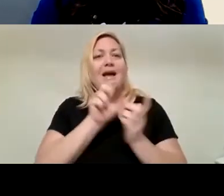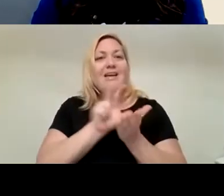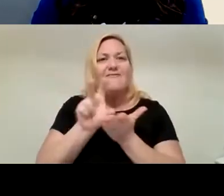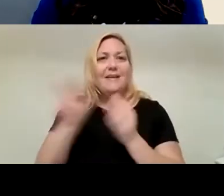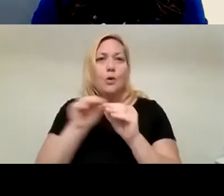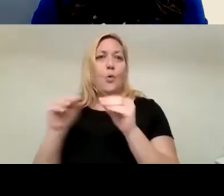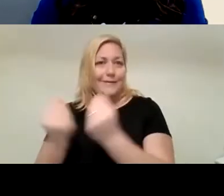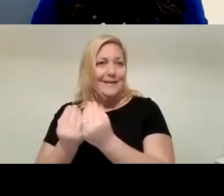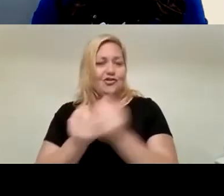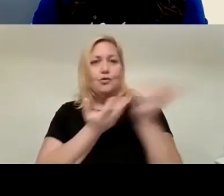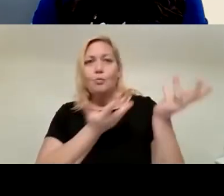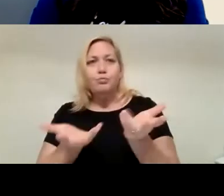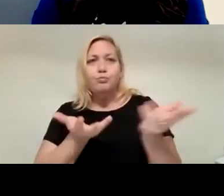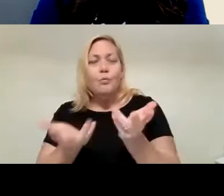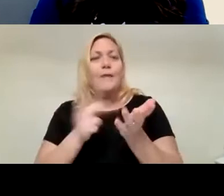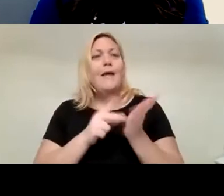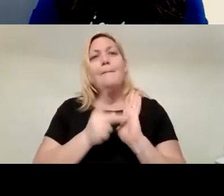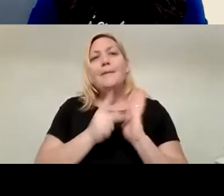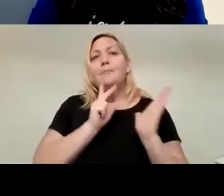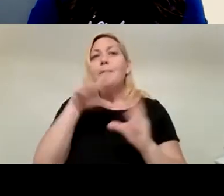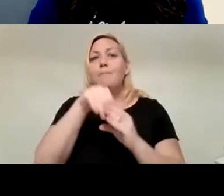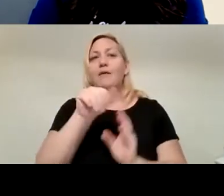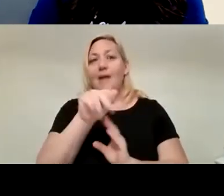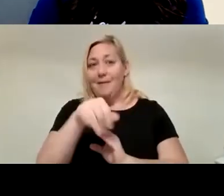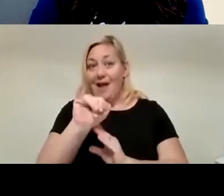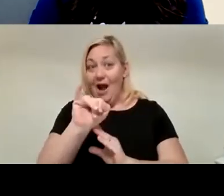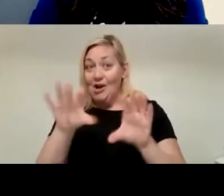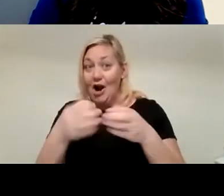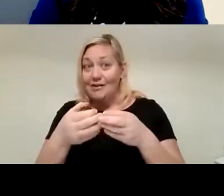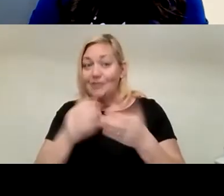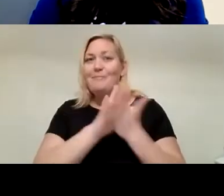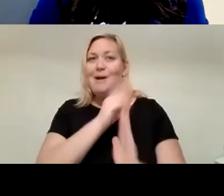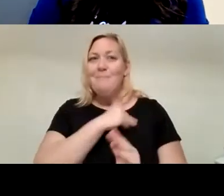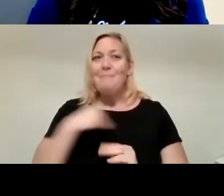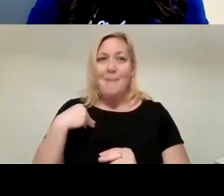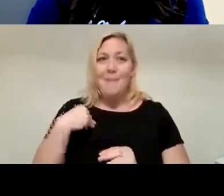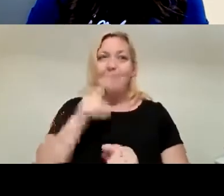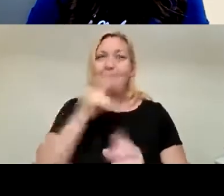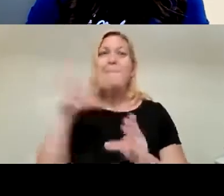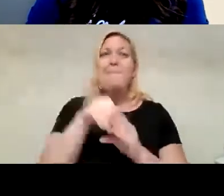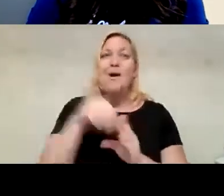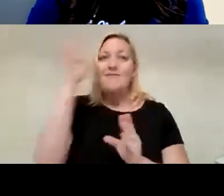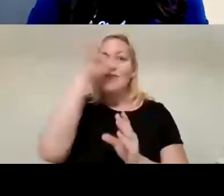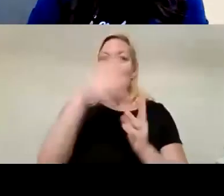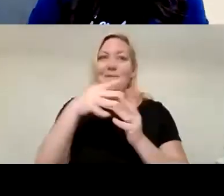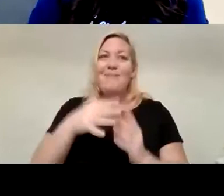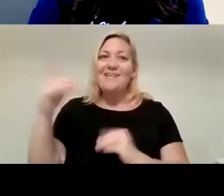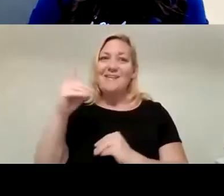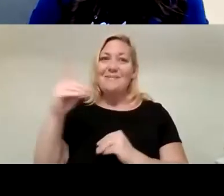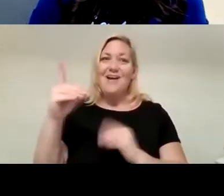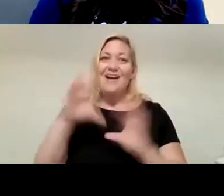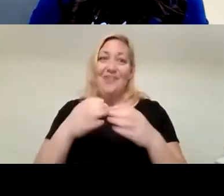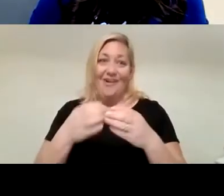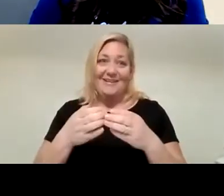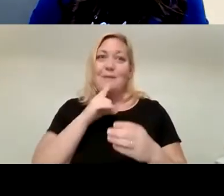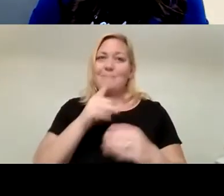have. And that means being a part of the API caucus and becoming a member. That means being part of the Filipino-American Democratic Caucus and